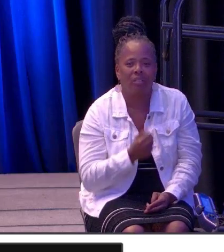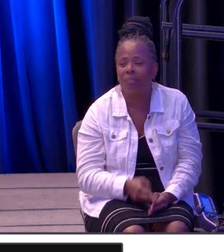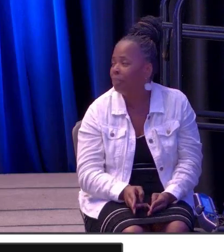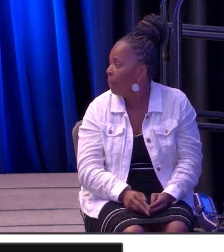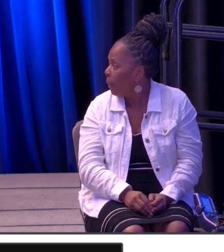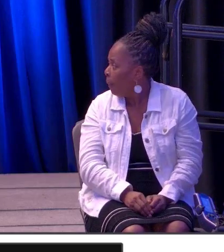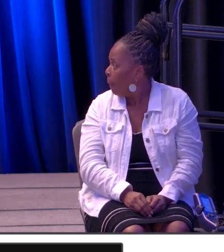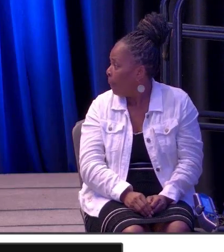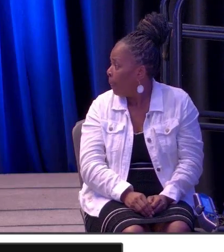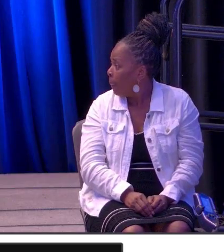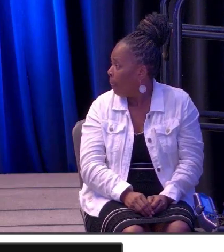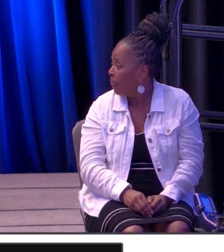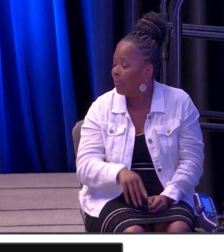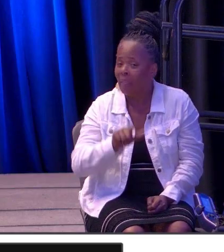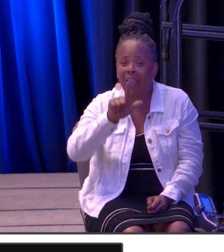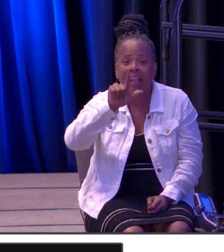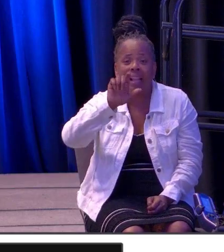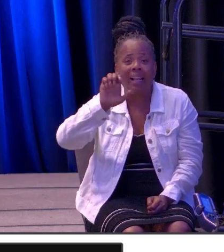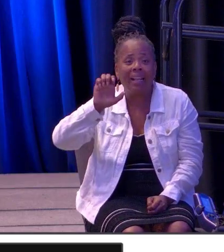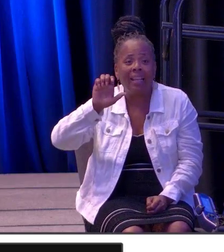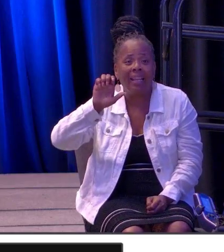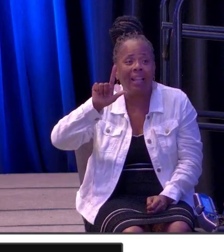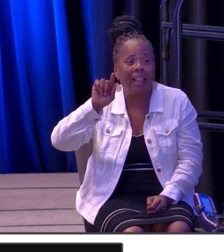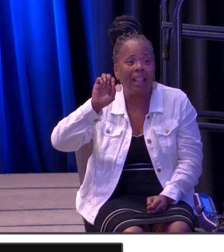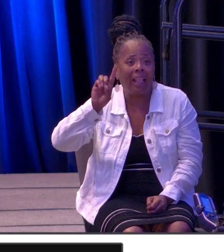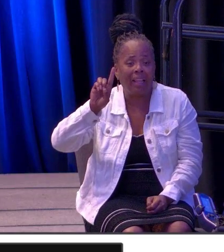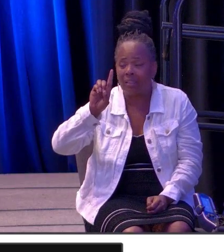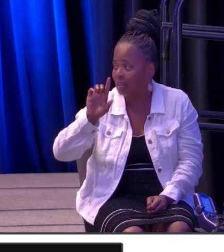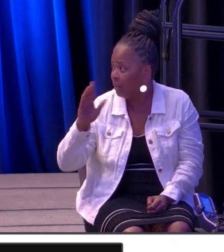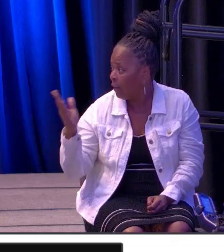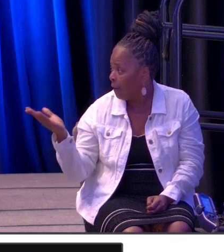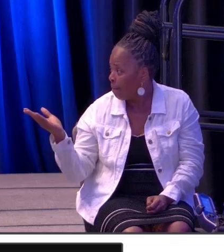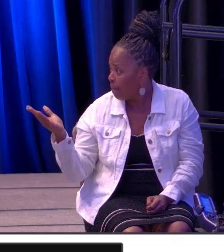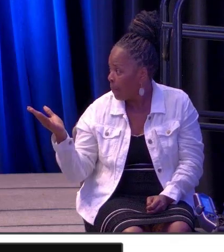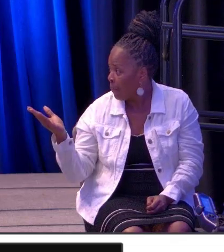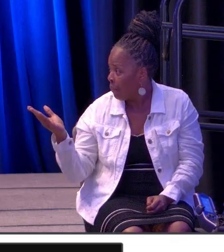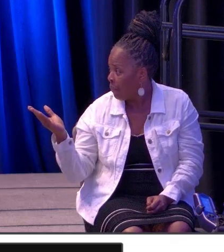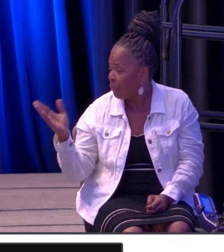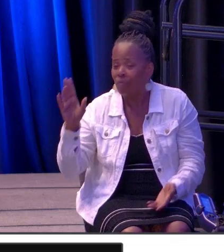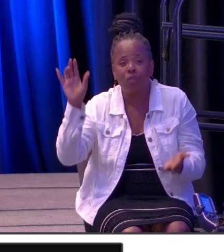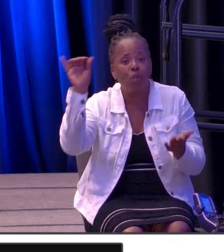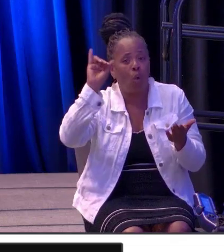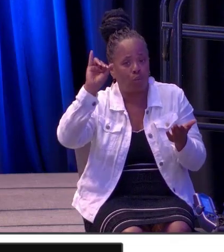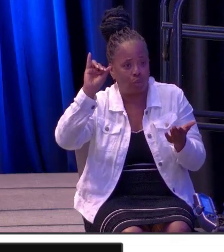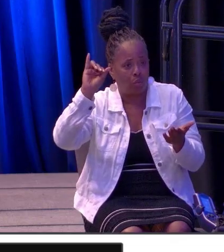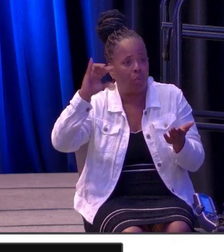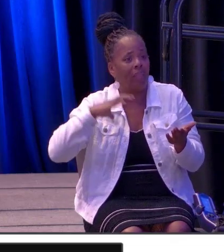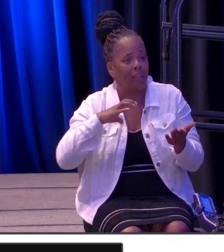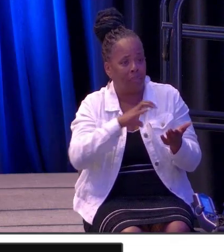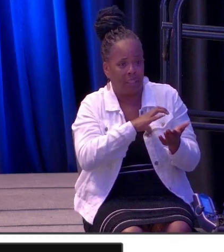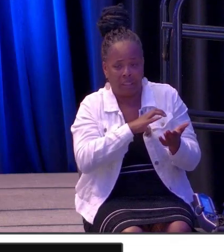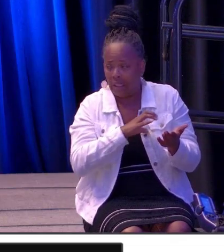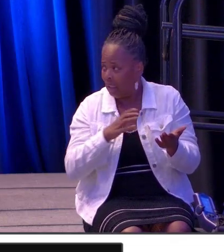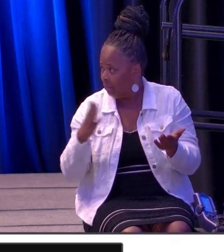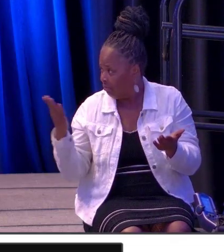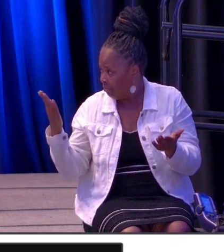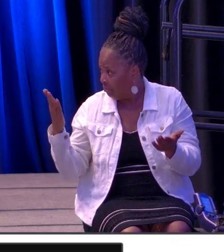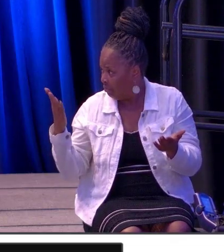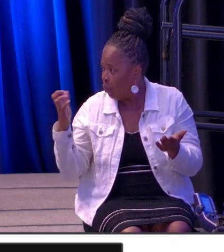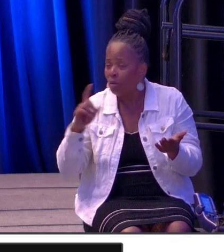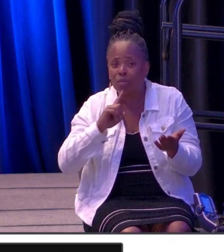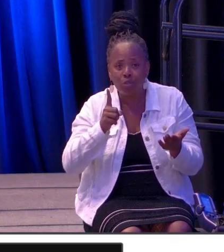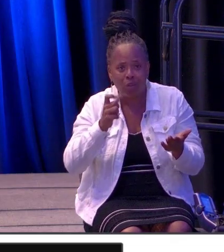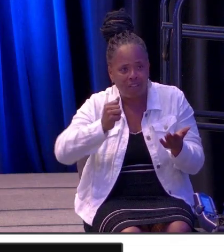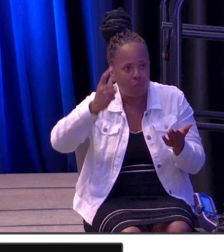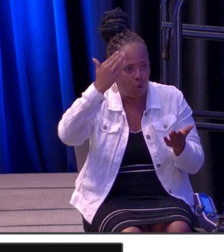All right, and Leland, would you, she is also on our committee, so I just want to make sure that everybody gets to know who